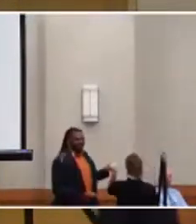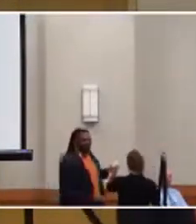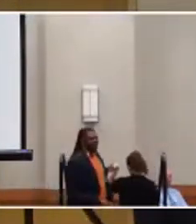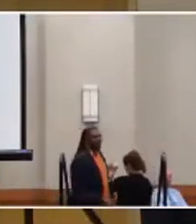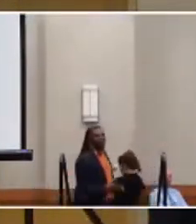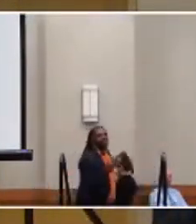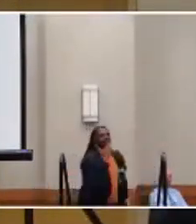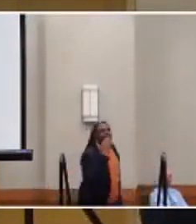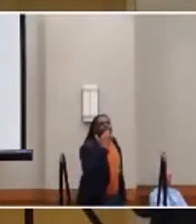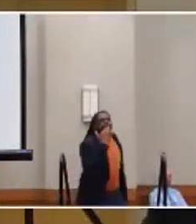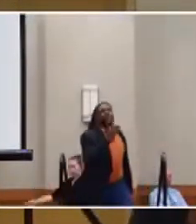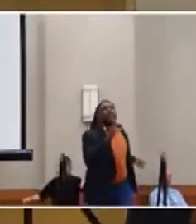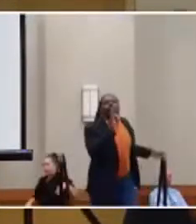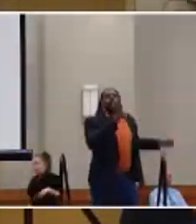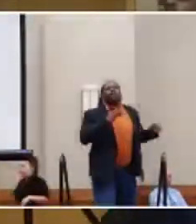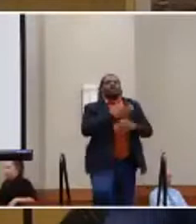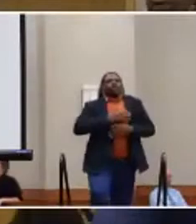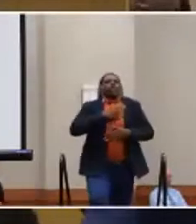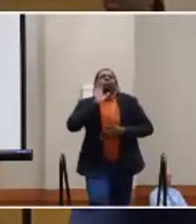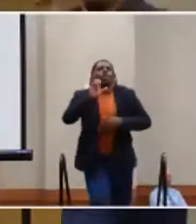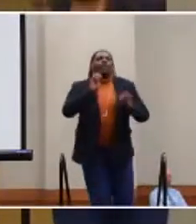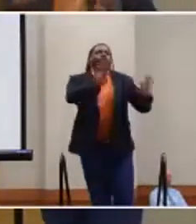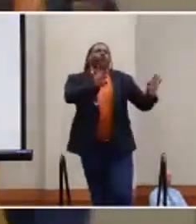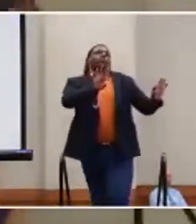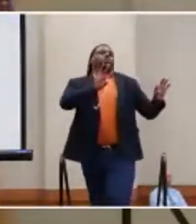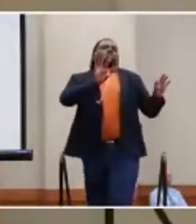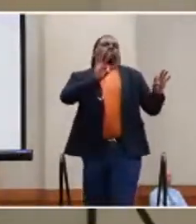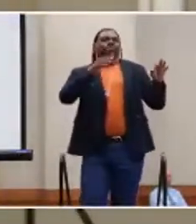We all appreciate your efforts and your hospitality.